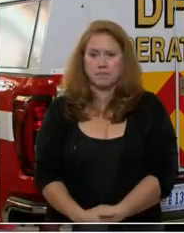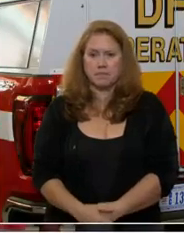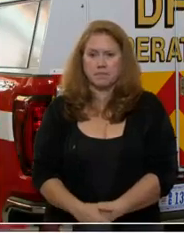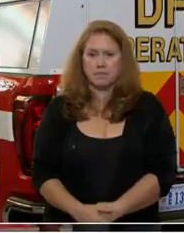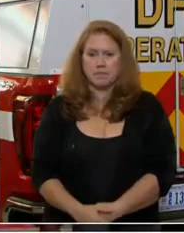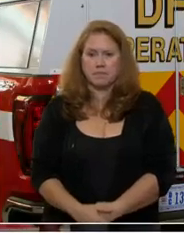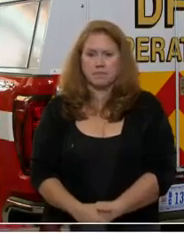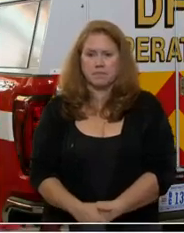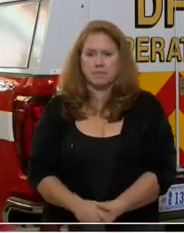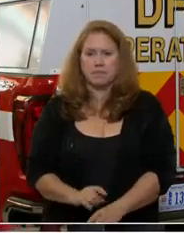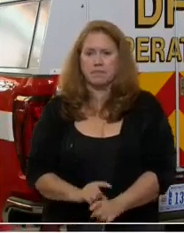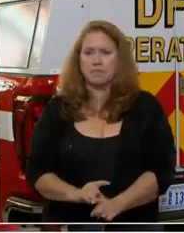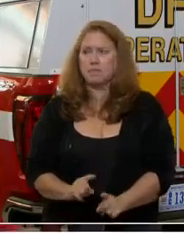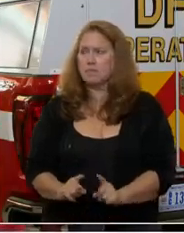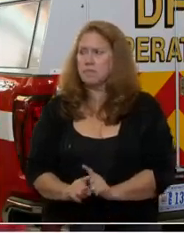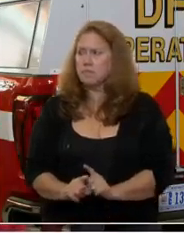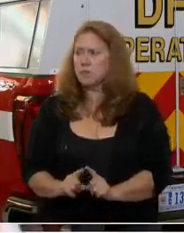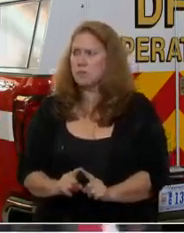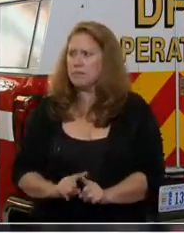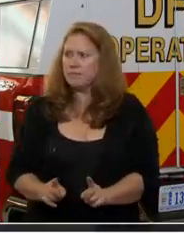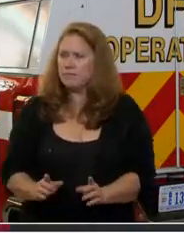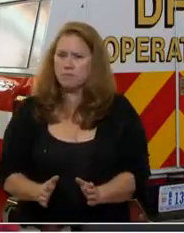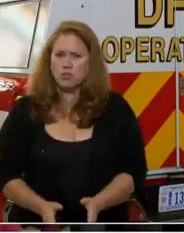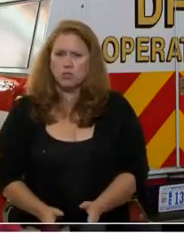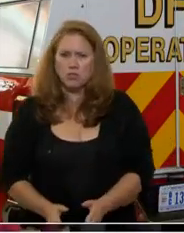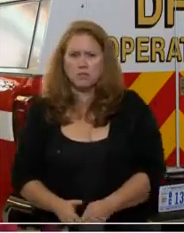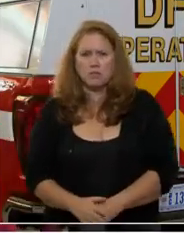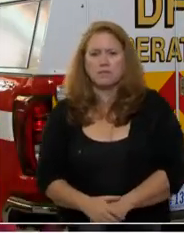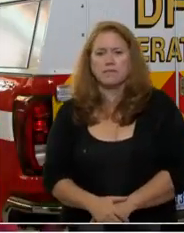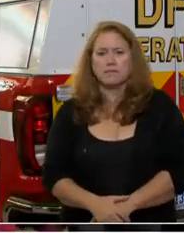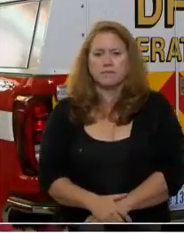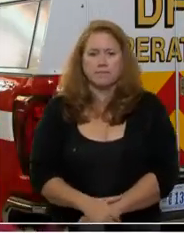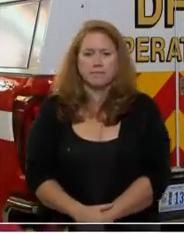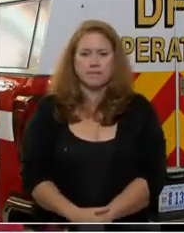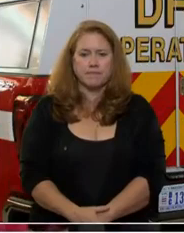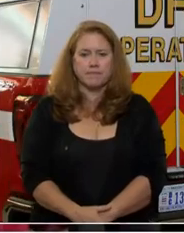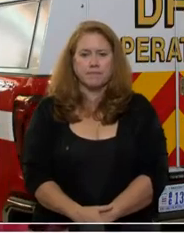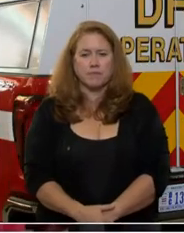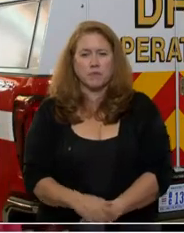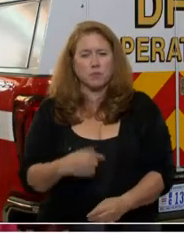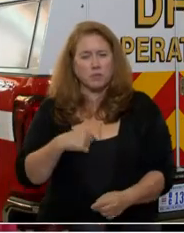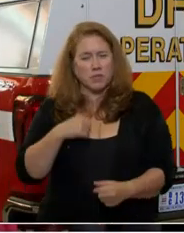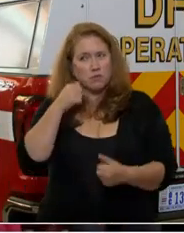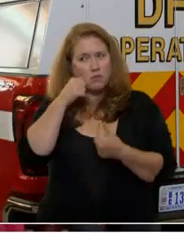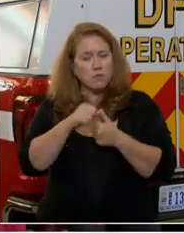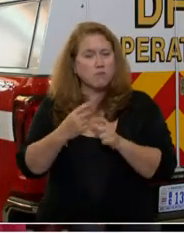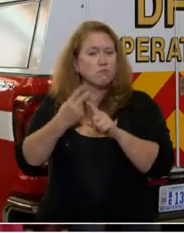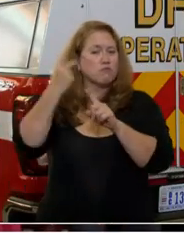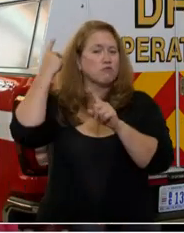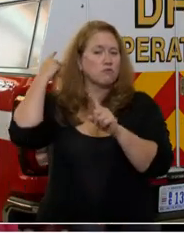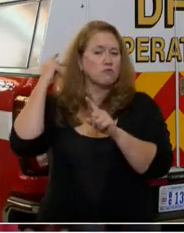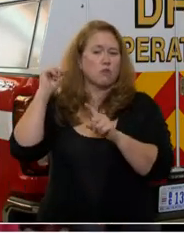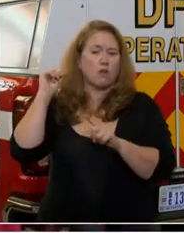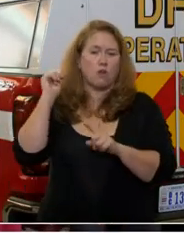Today we remember a day that changed our country and our city forever. We all remember where we were and the tragic loss of